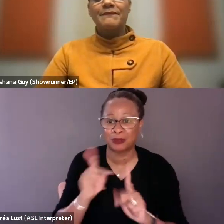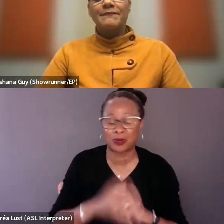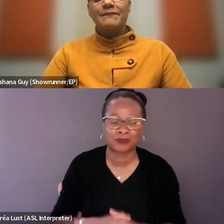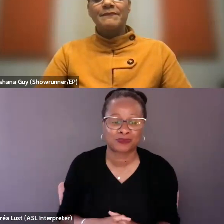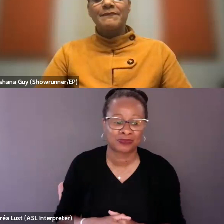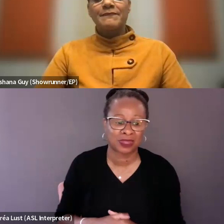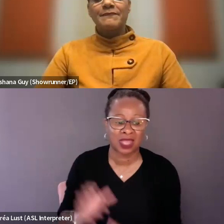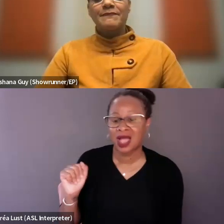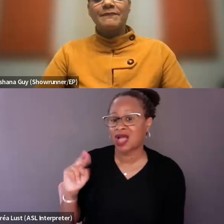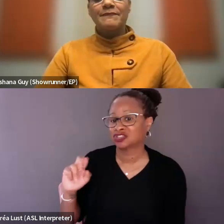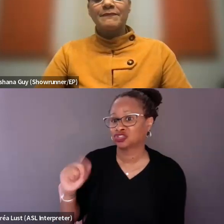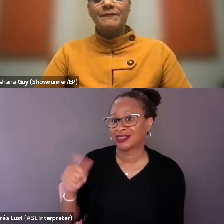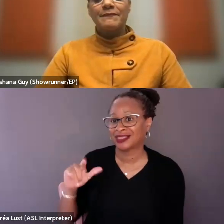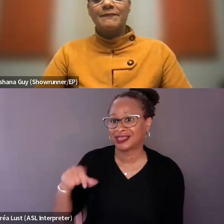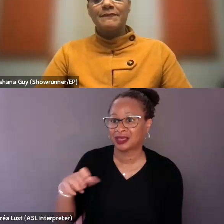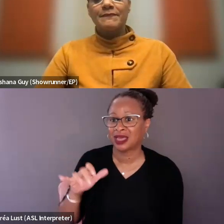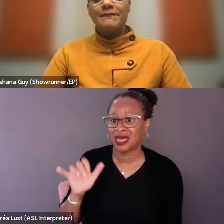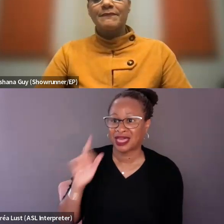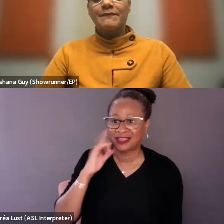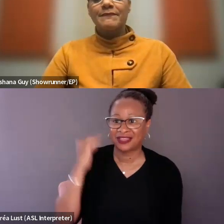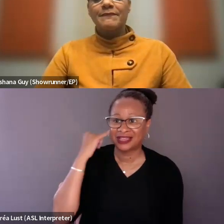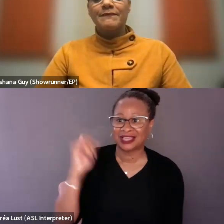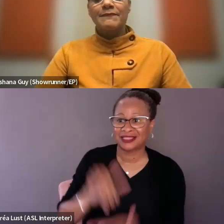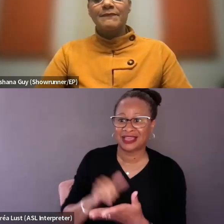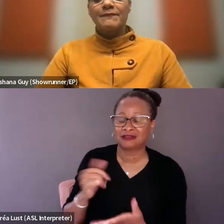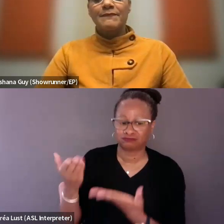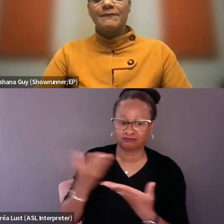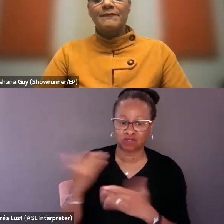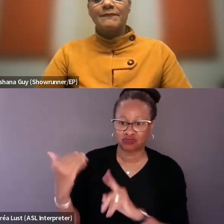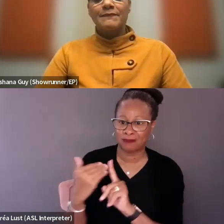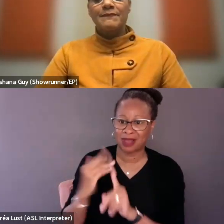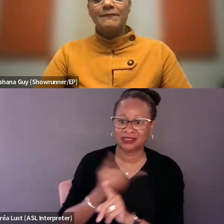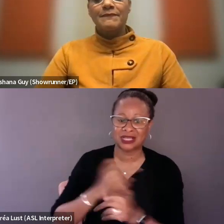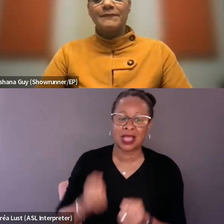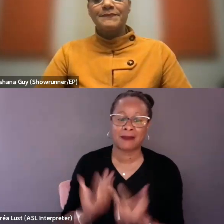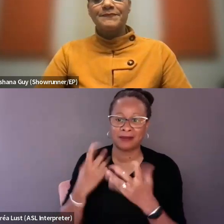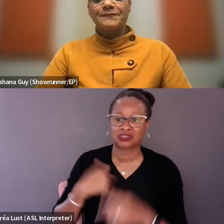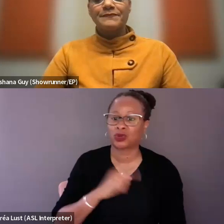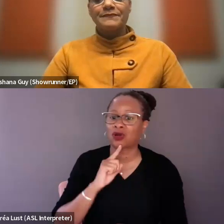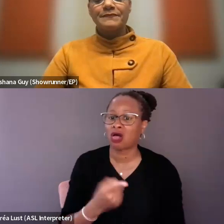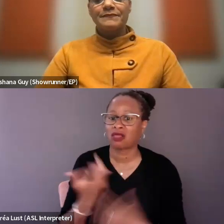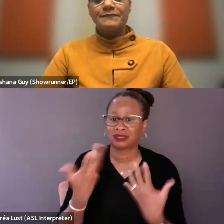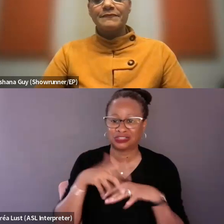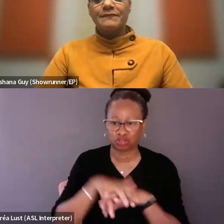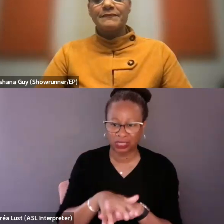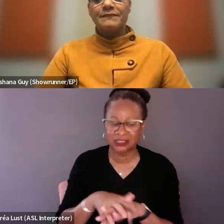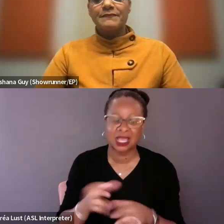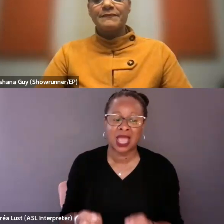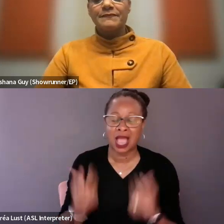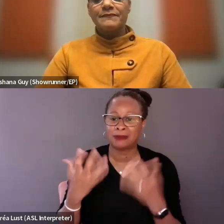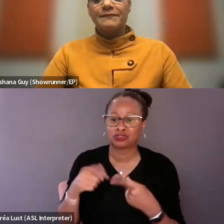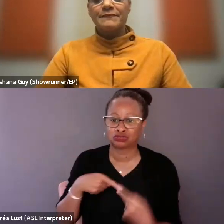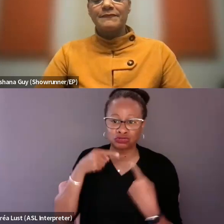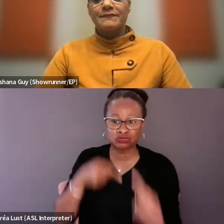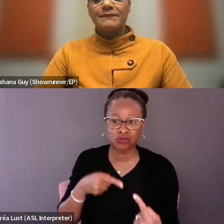idea is this just goes to remind us how much we are all interconnected and how much the struggle